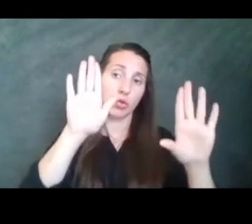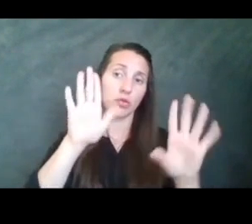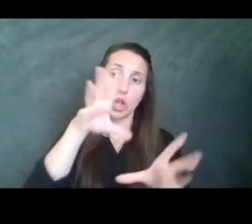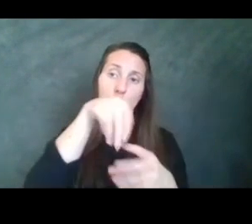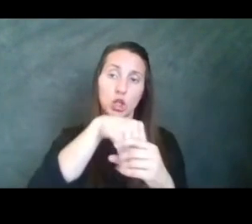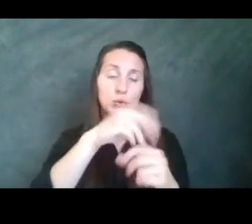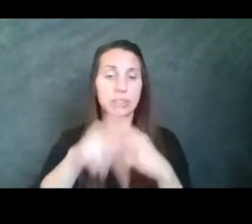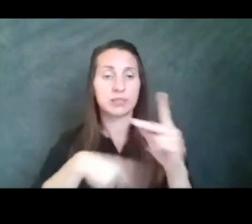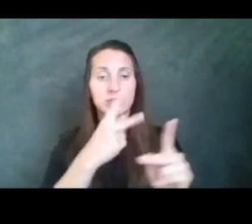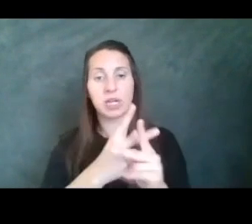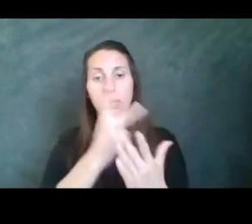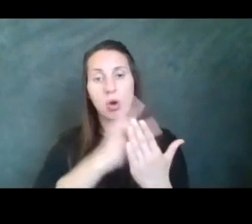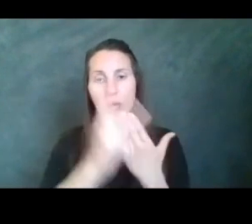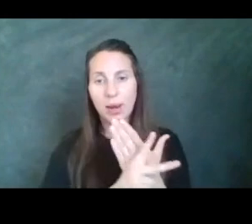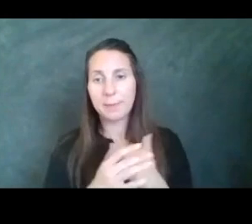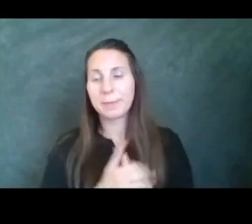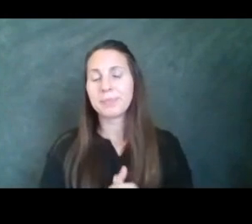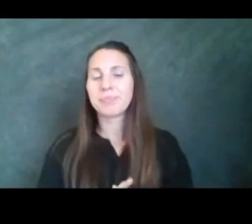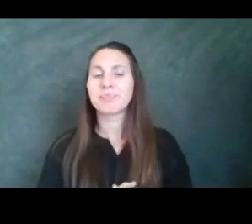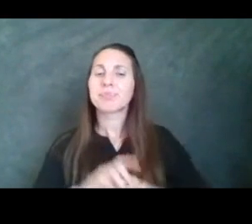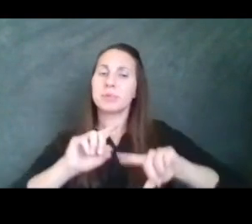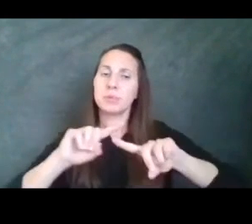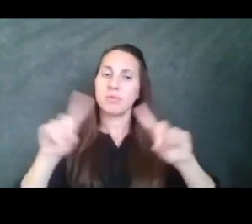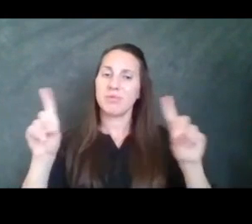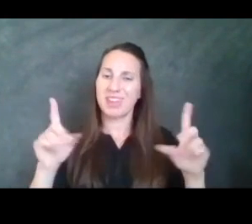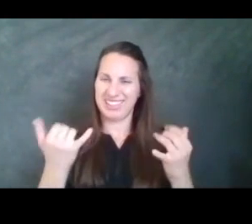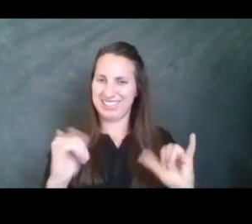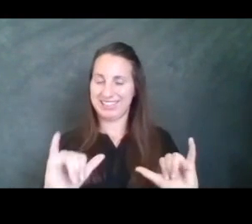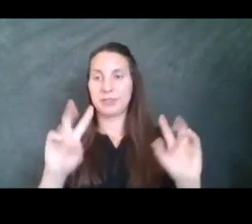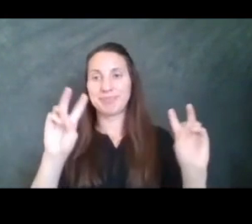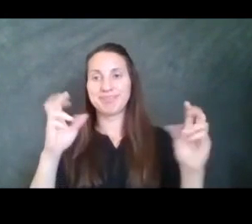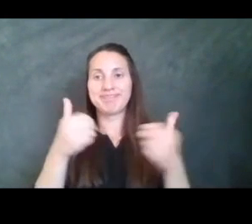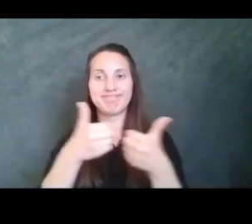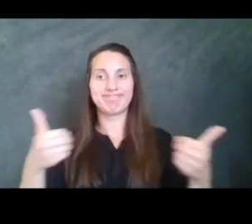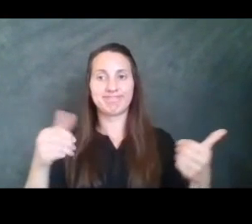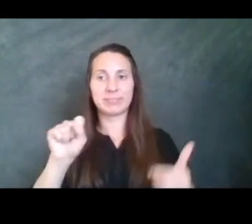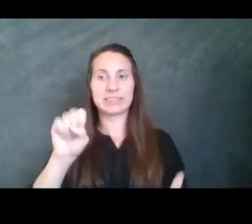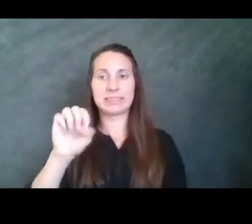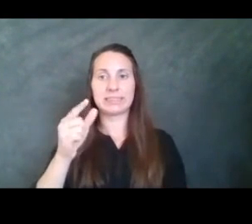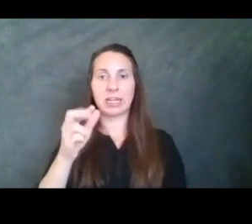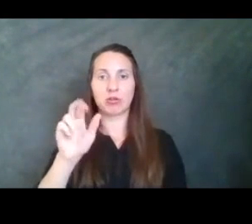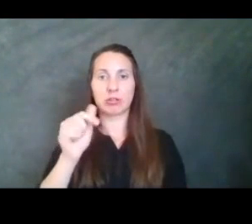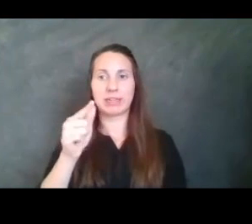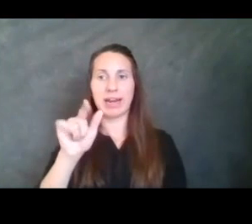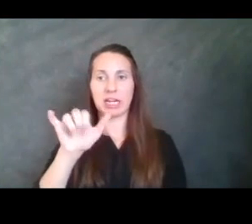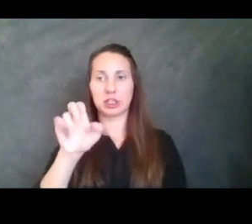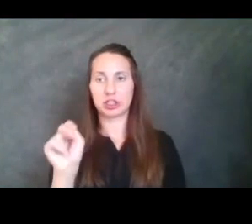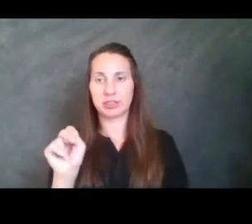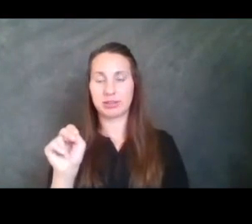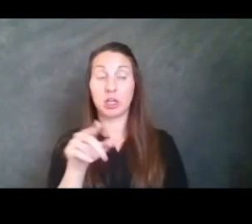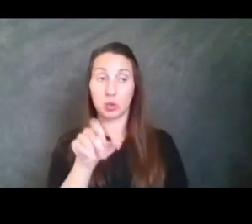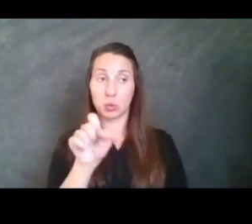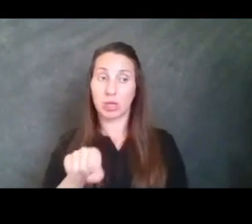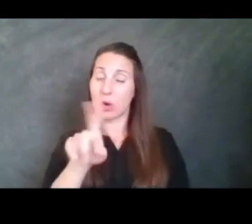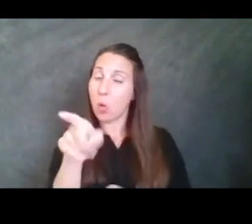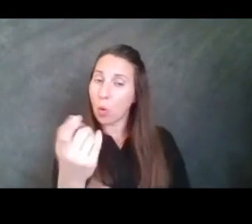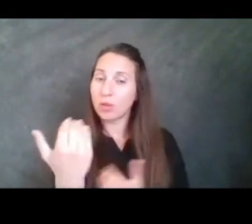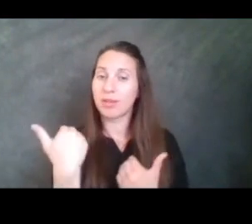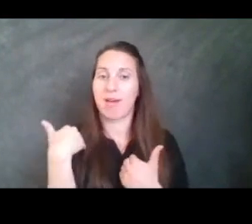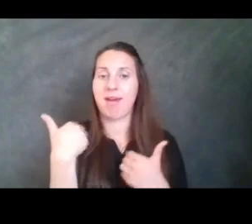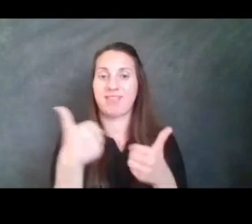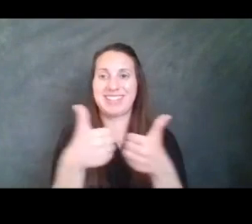type thing, but it's still segregation. And you could only have segregated programs